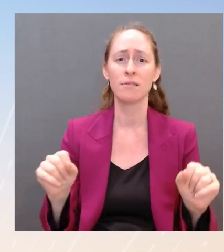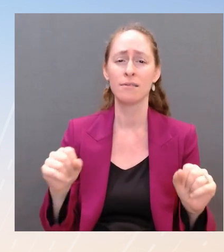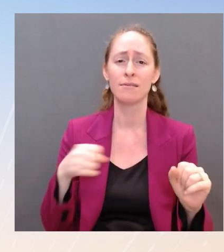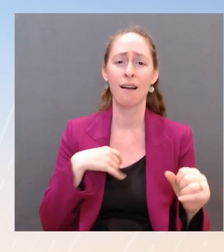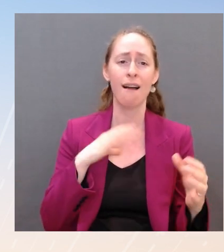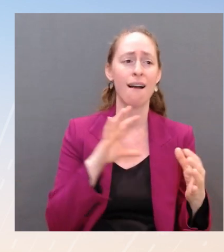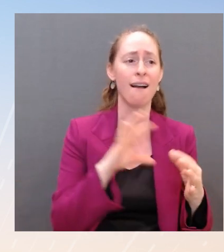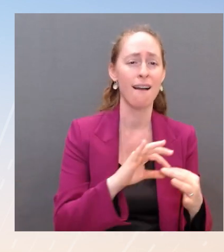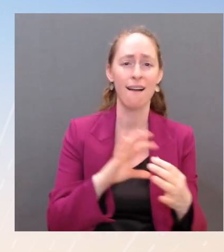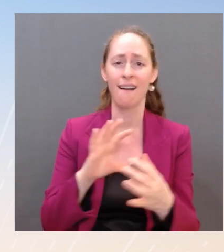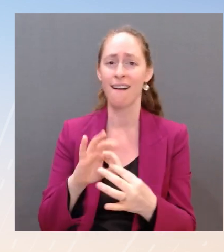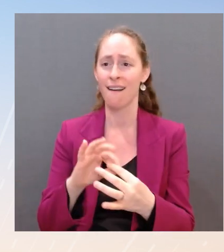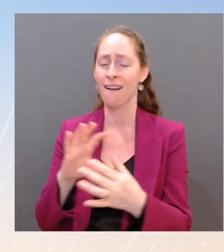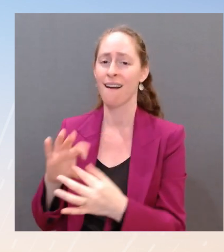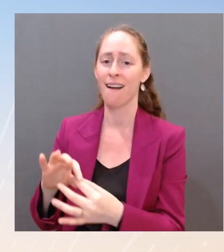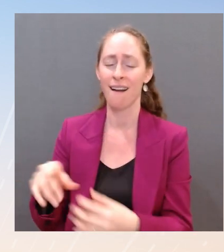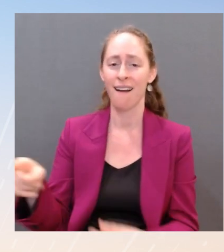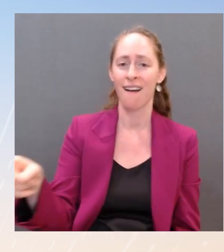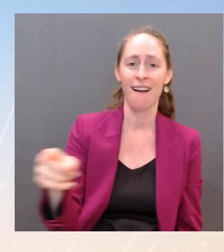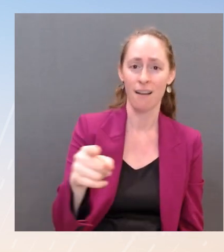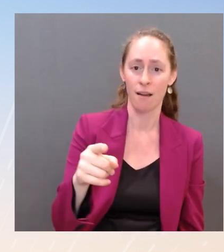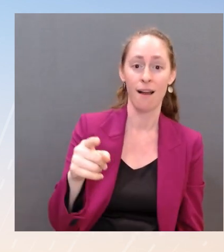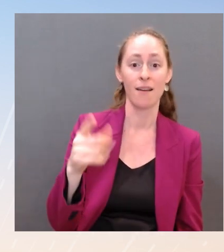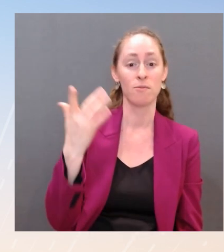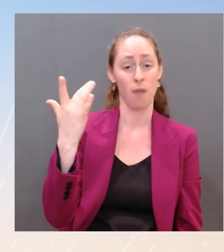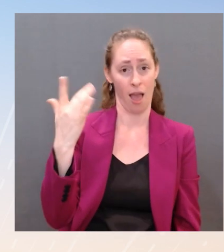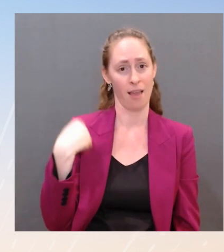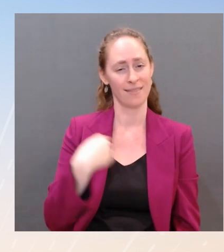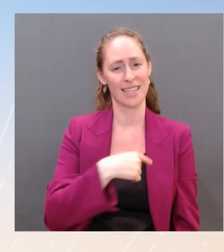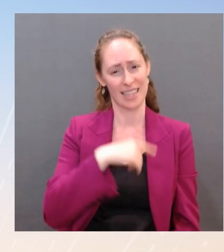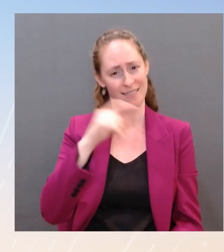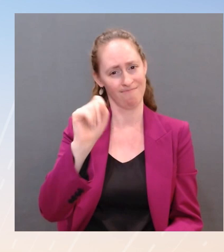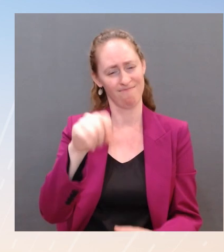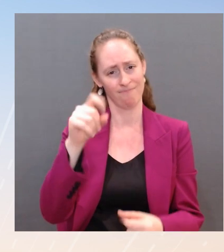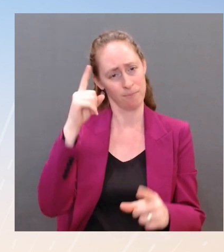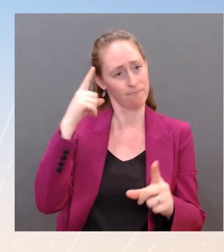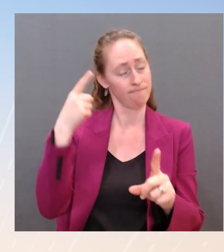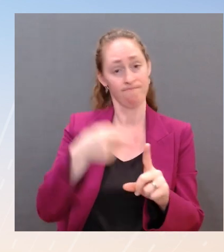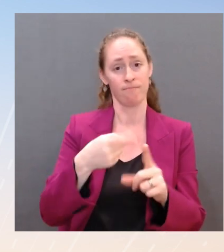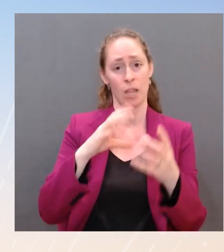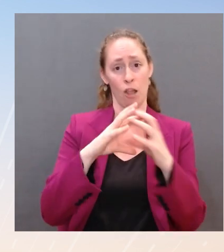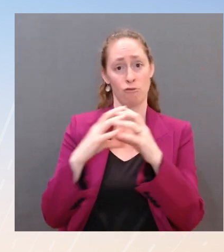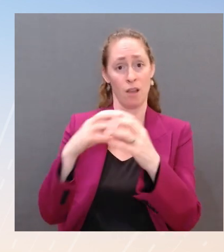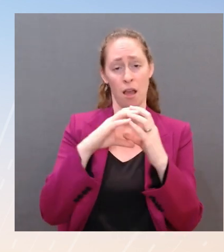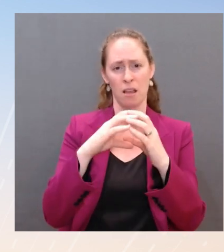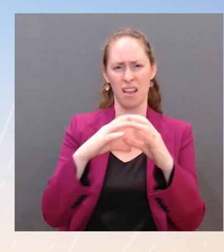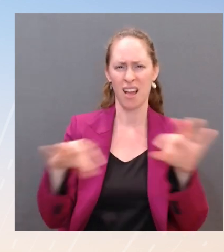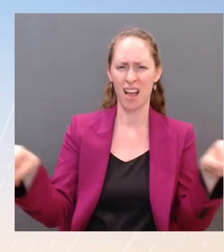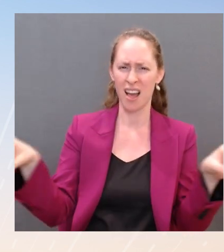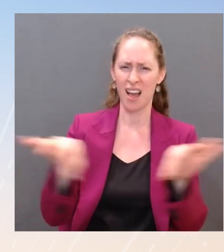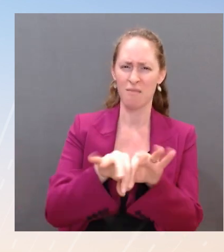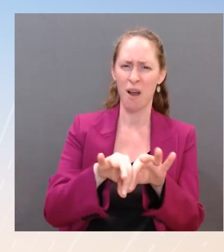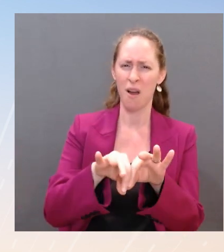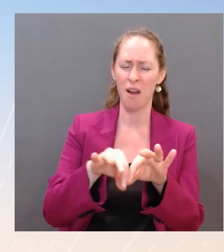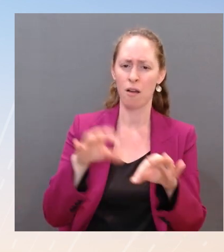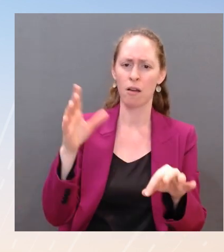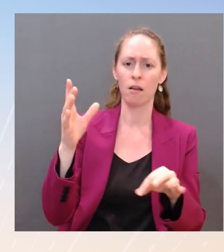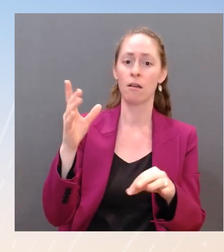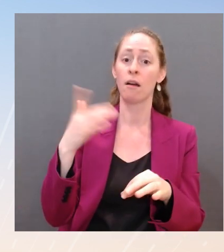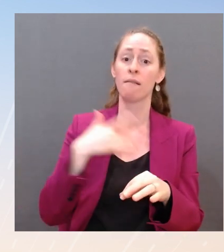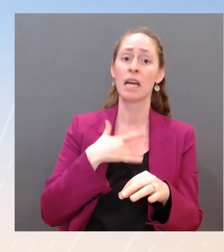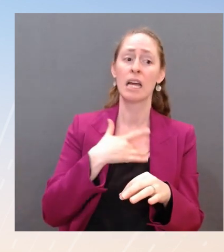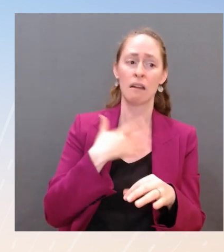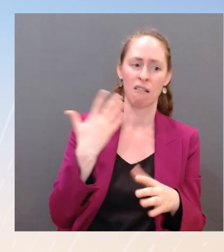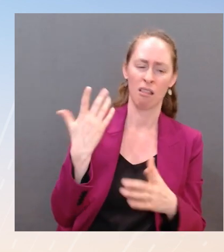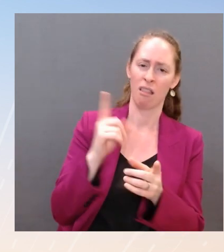together because we believe in intersectionality, and we believe that people shouldn't feel broken for being who they are. And we